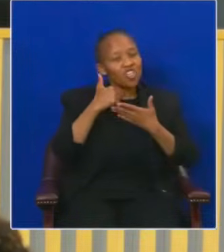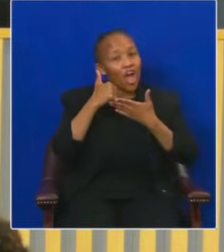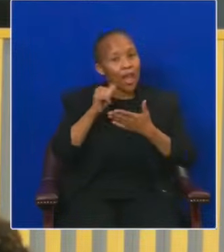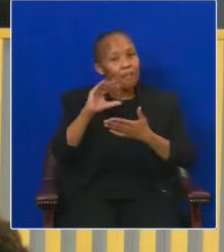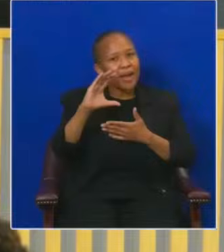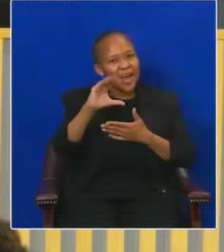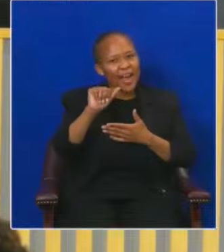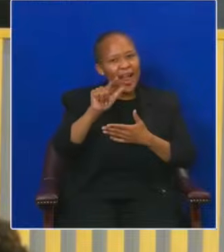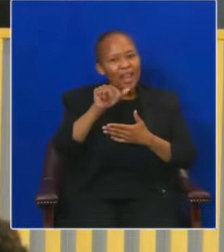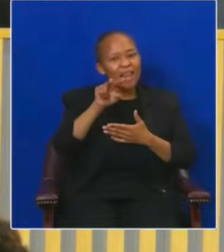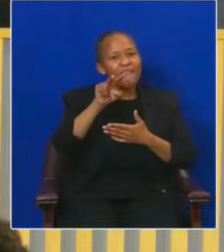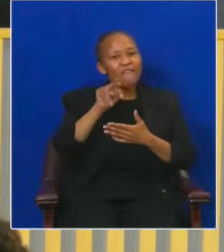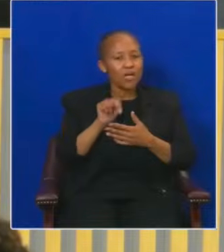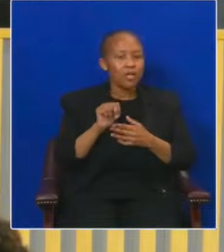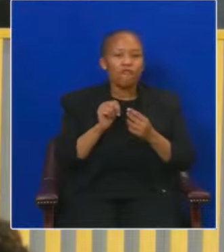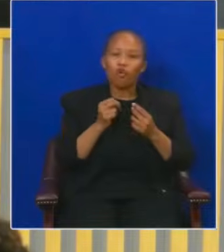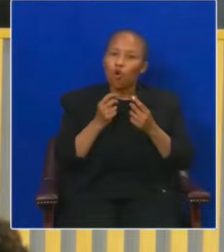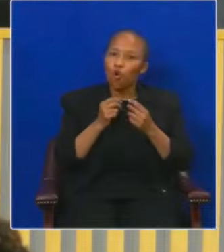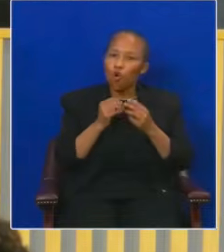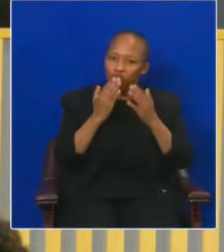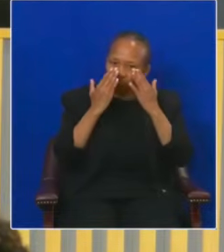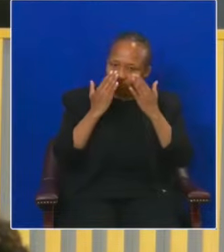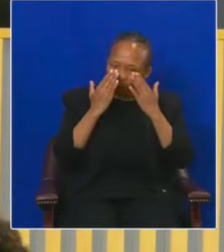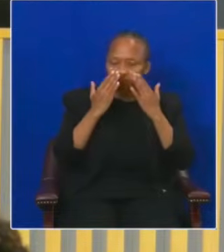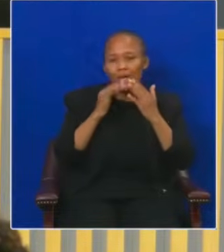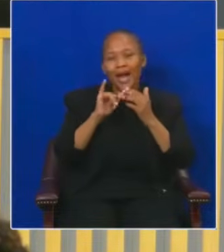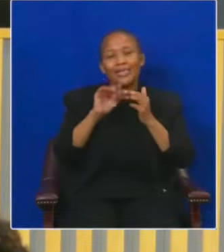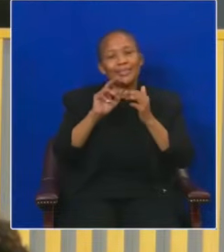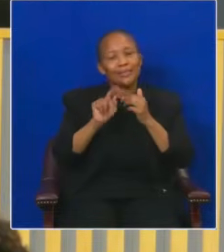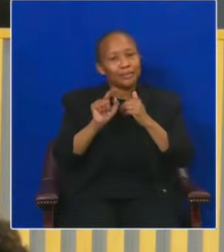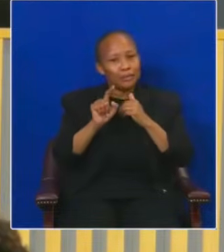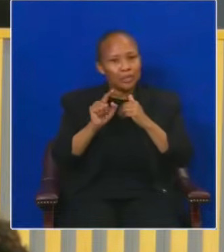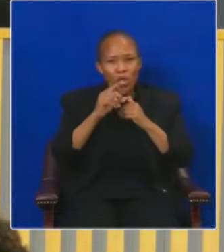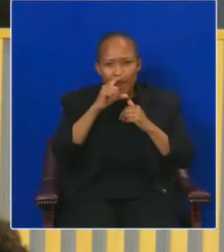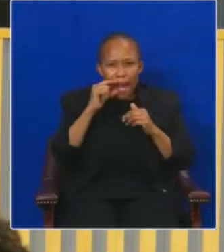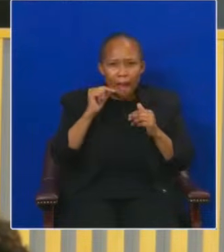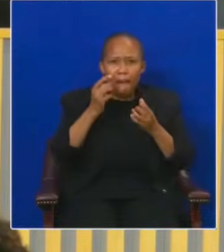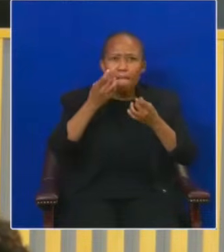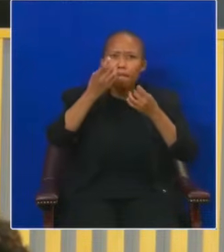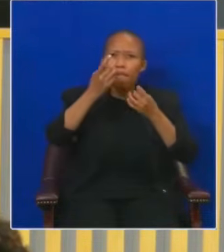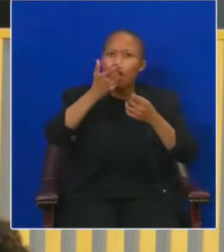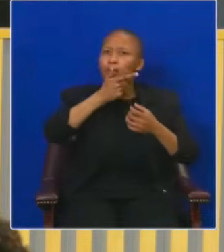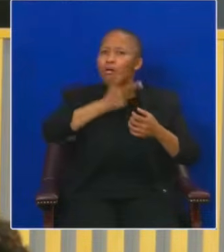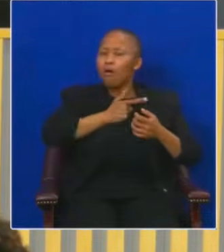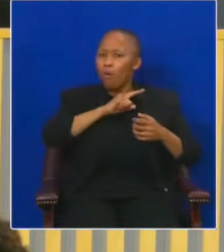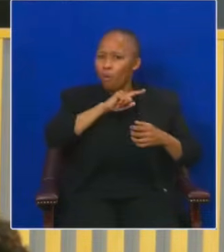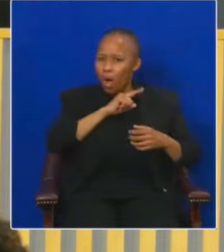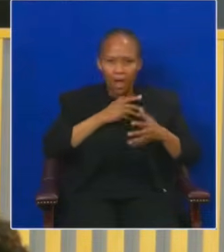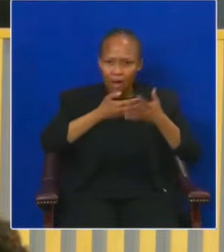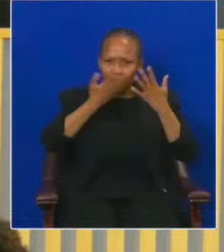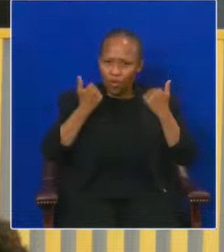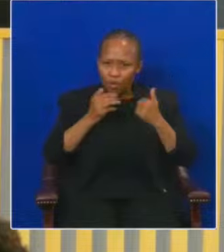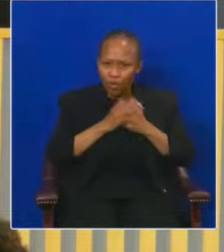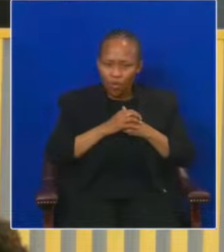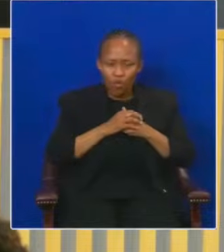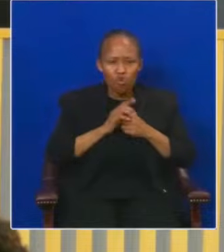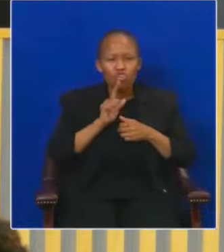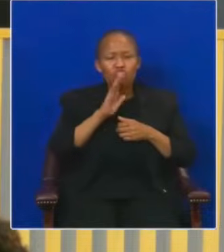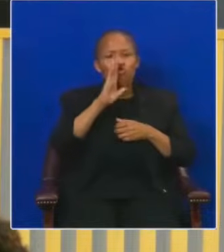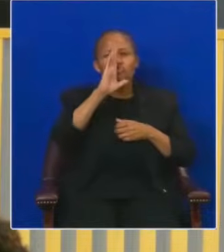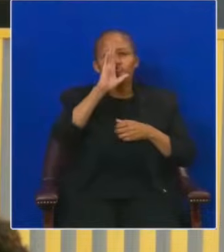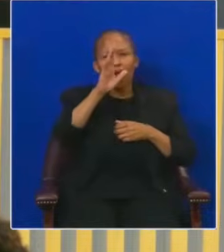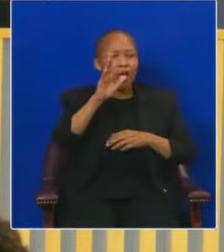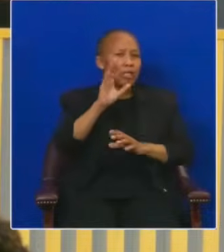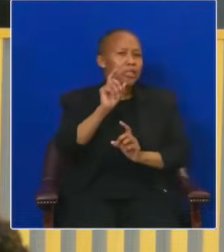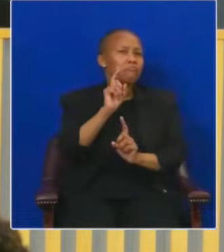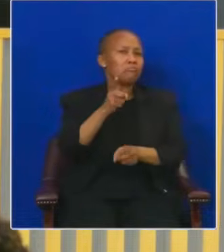And even now, one doesn't have a straight answer to that, Commissioners.